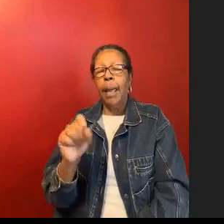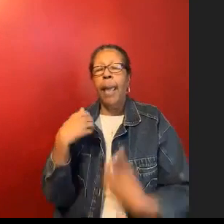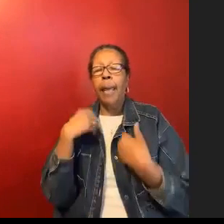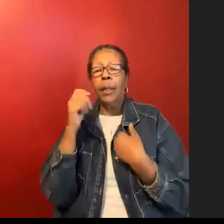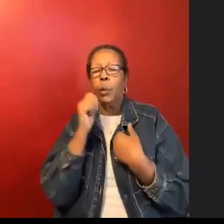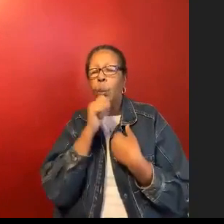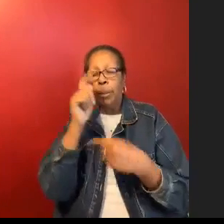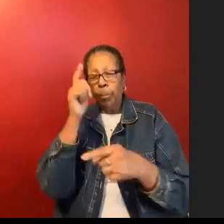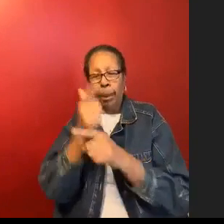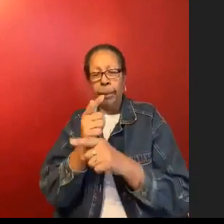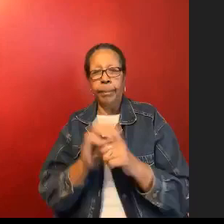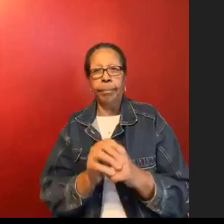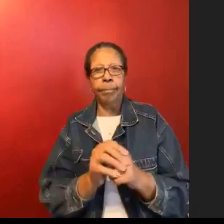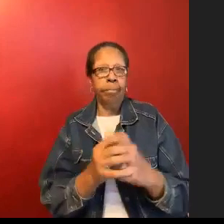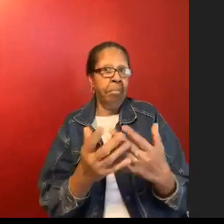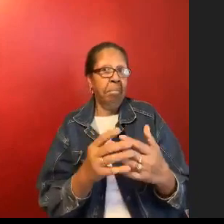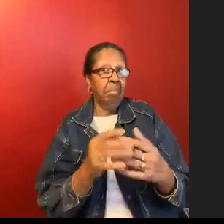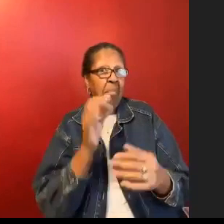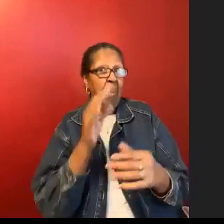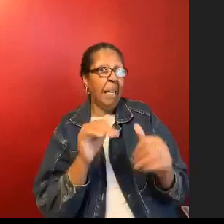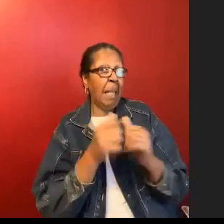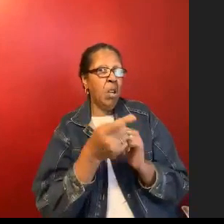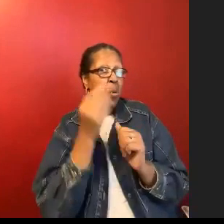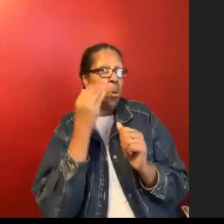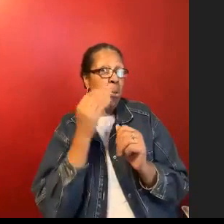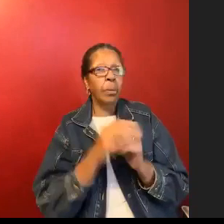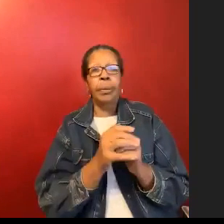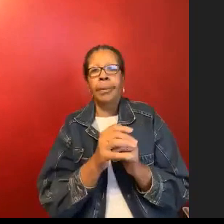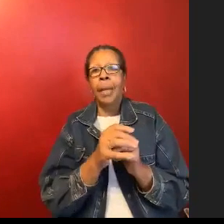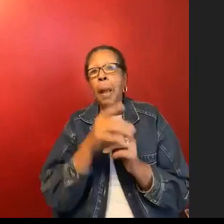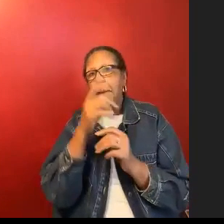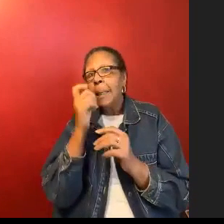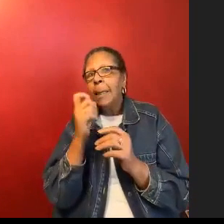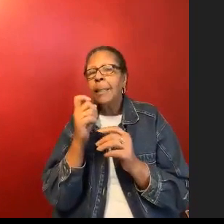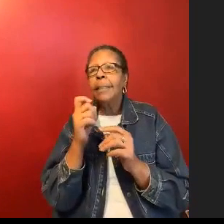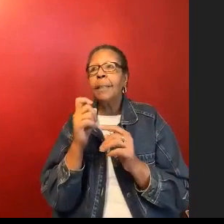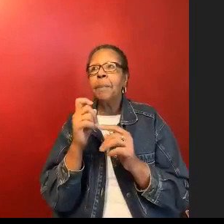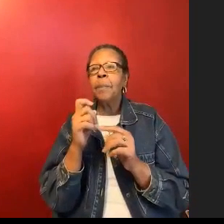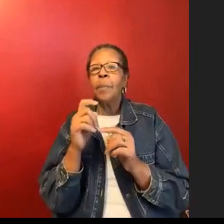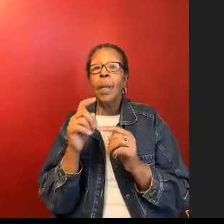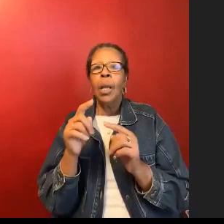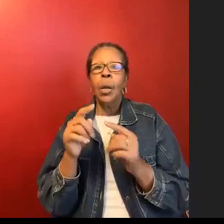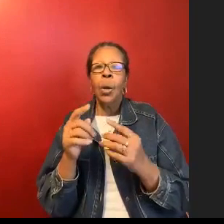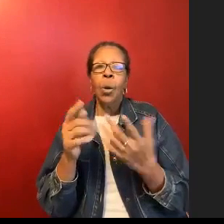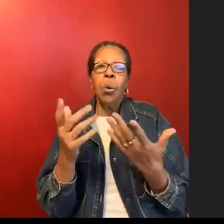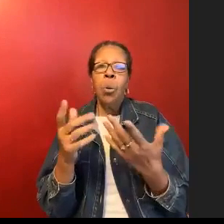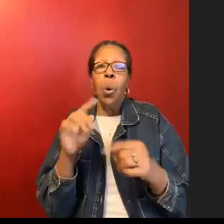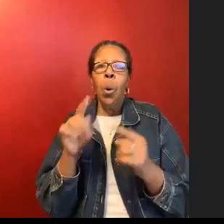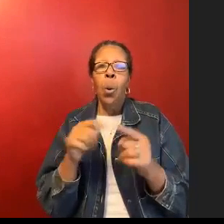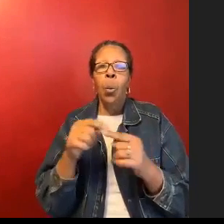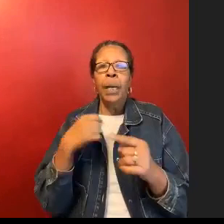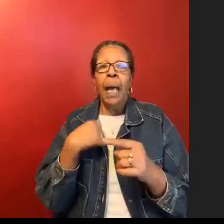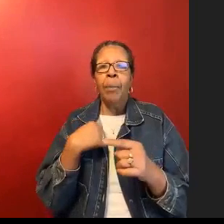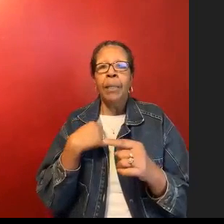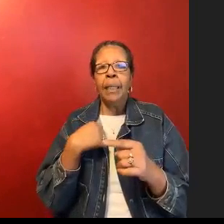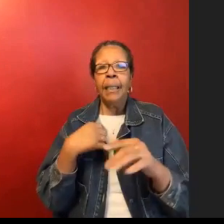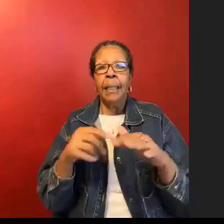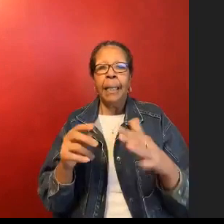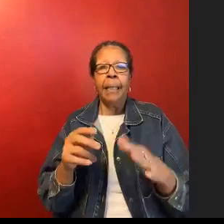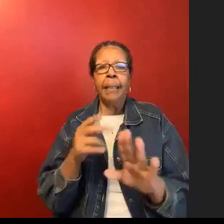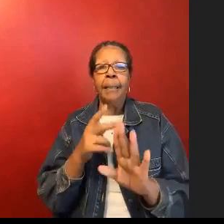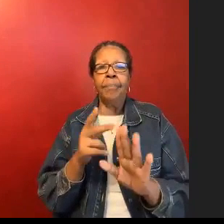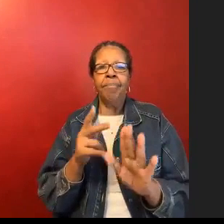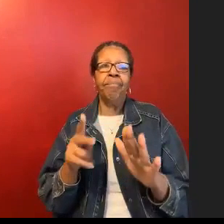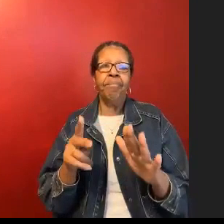Because when we were in elementary school, actually, I think it was preschool, we had a couple of set of twins. There was James